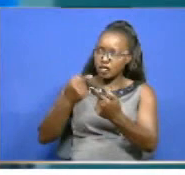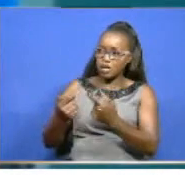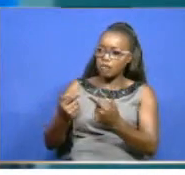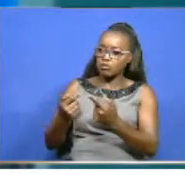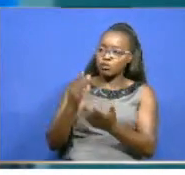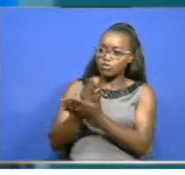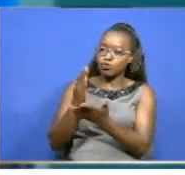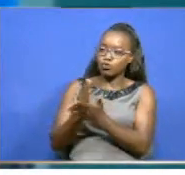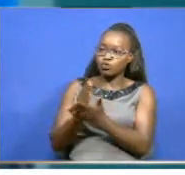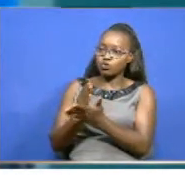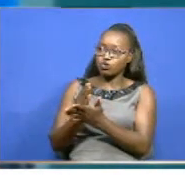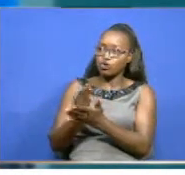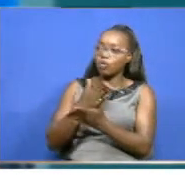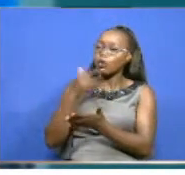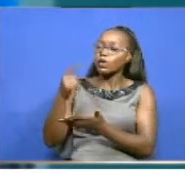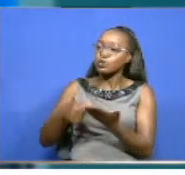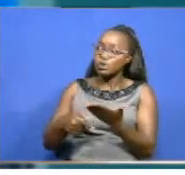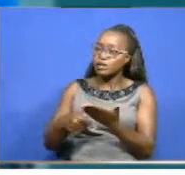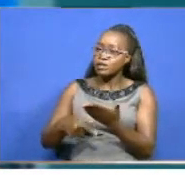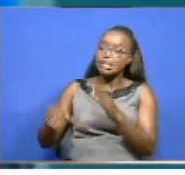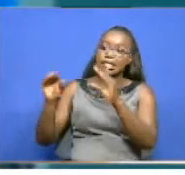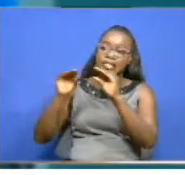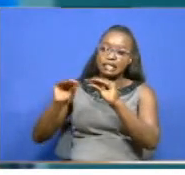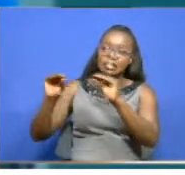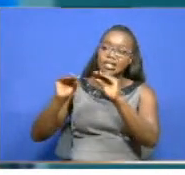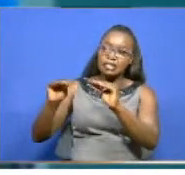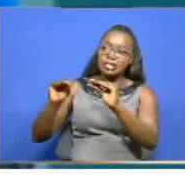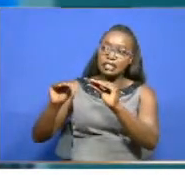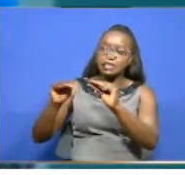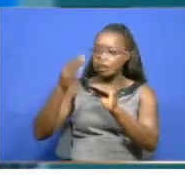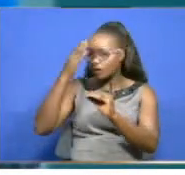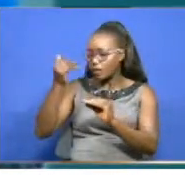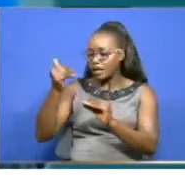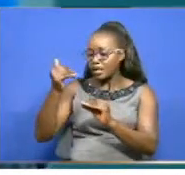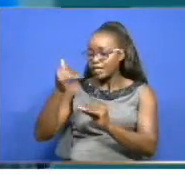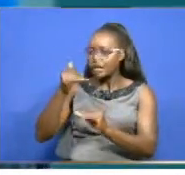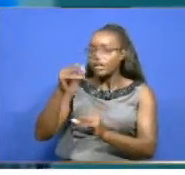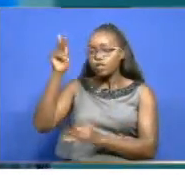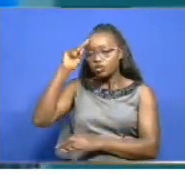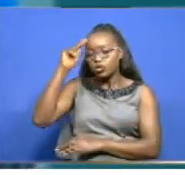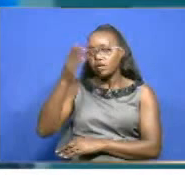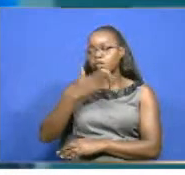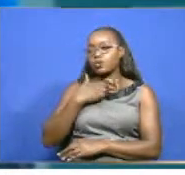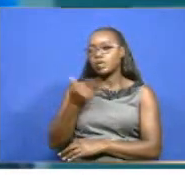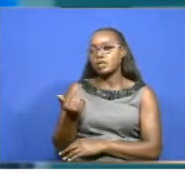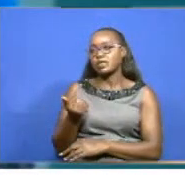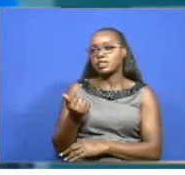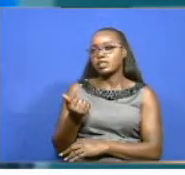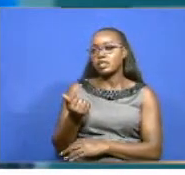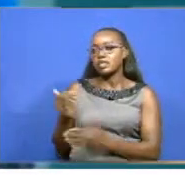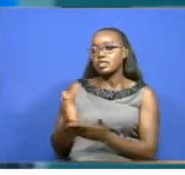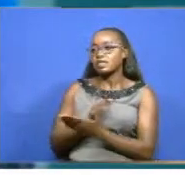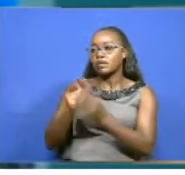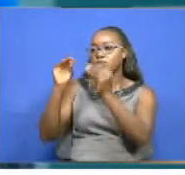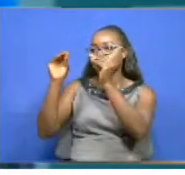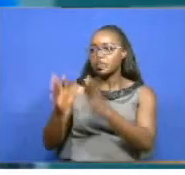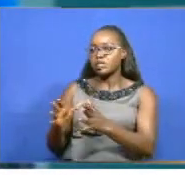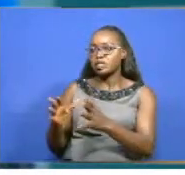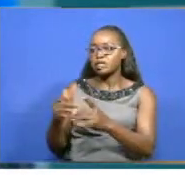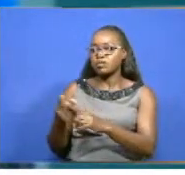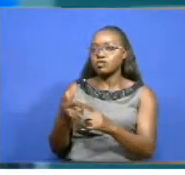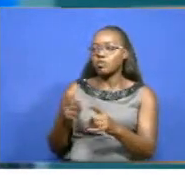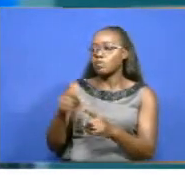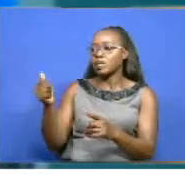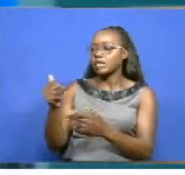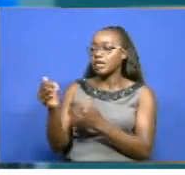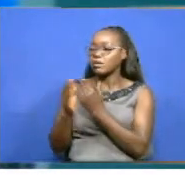taught by anybody, simply because they want to gain that knowledge. I was taught by some of the teachers that came from, you know, other